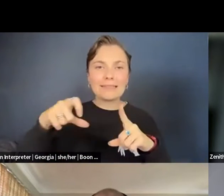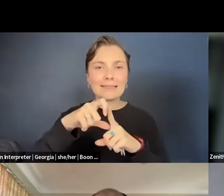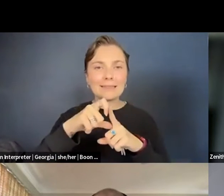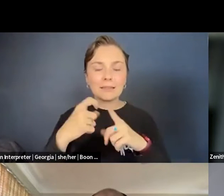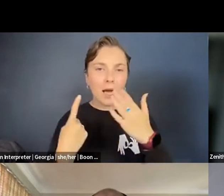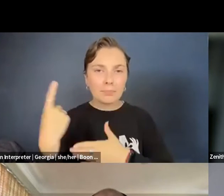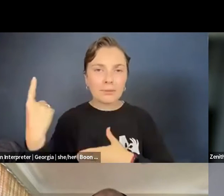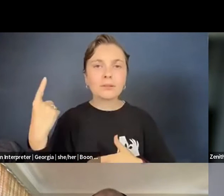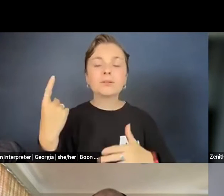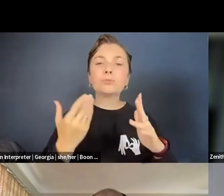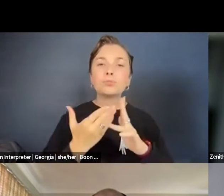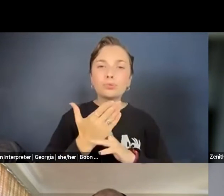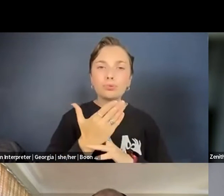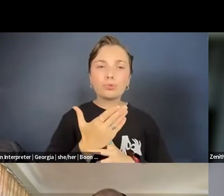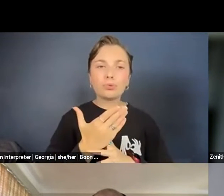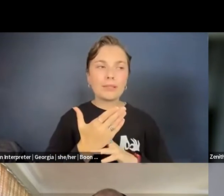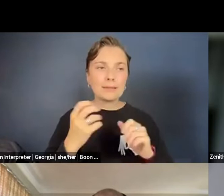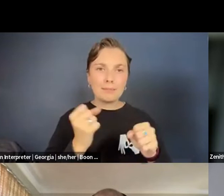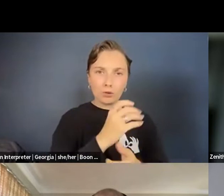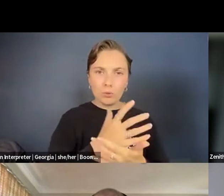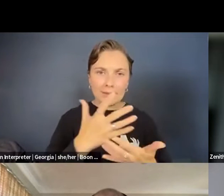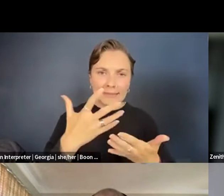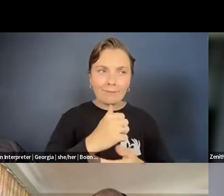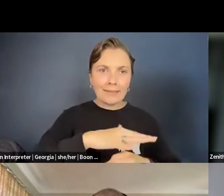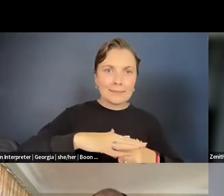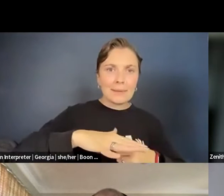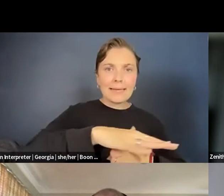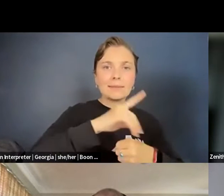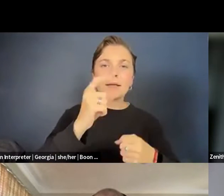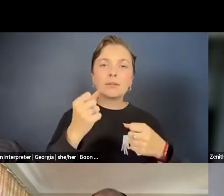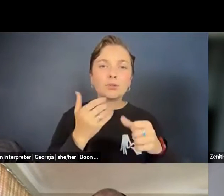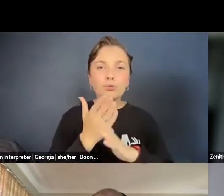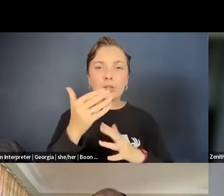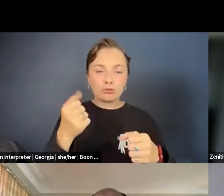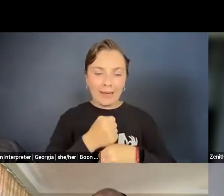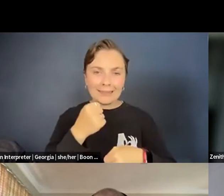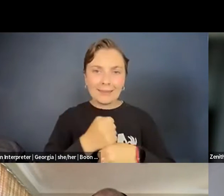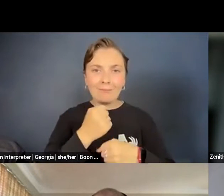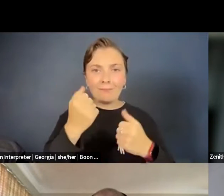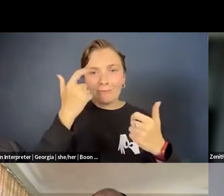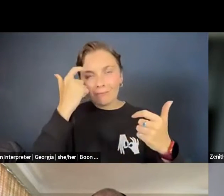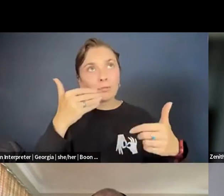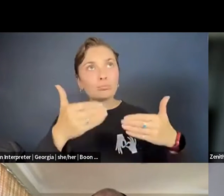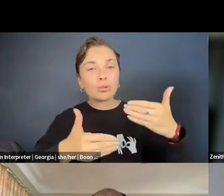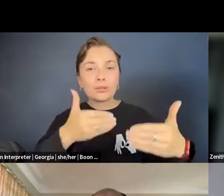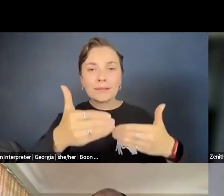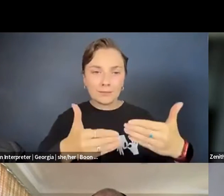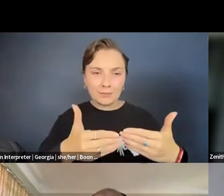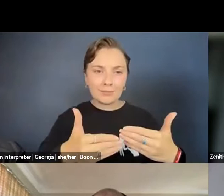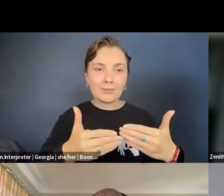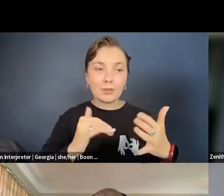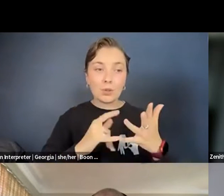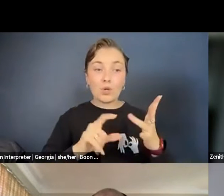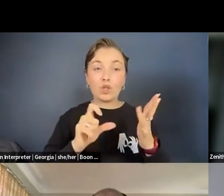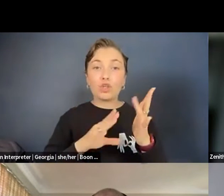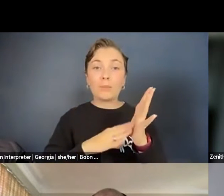And it was through holding a safe space, and it was through those creative processes that allowed for that. So this communal casket is